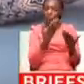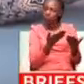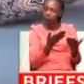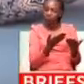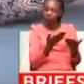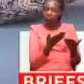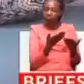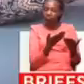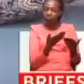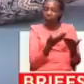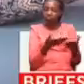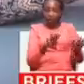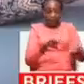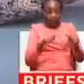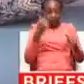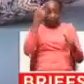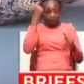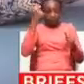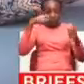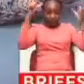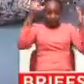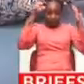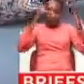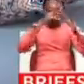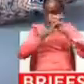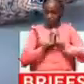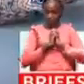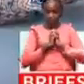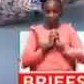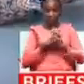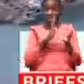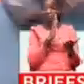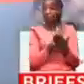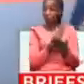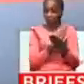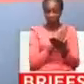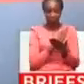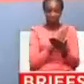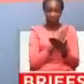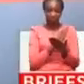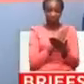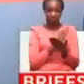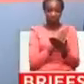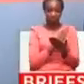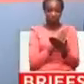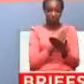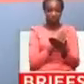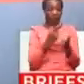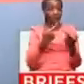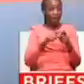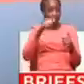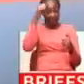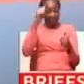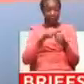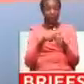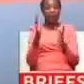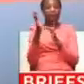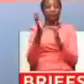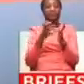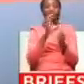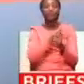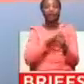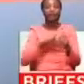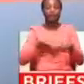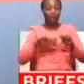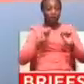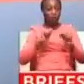know, because witchcraft is very real. And if you seek a remedy other than Jesus Christ to